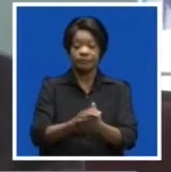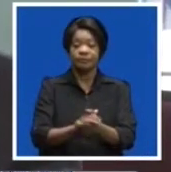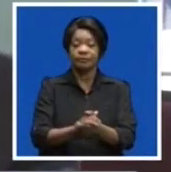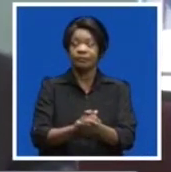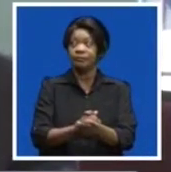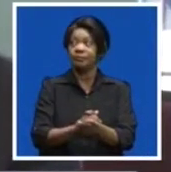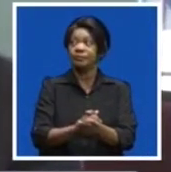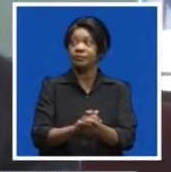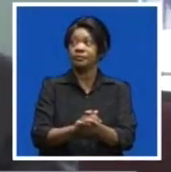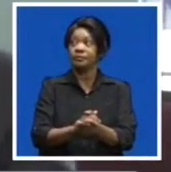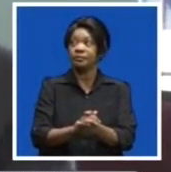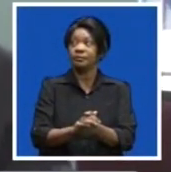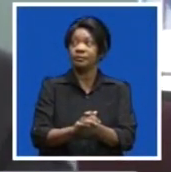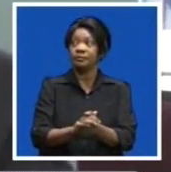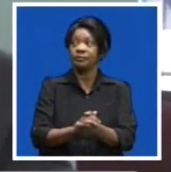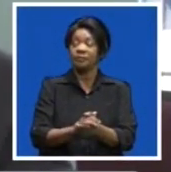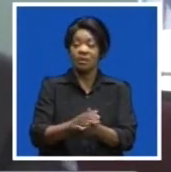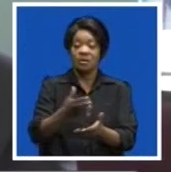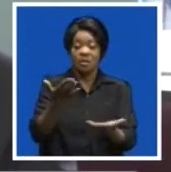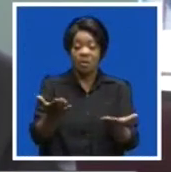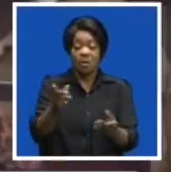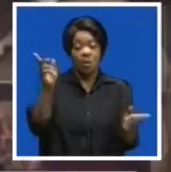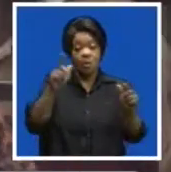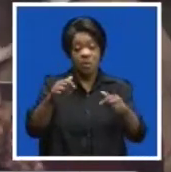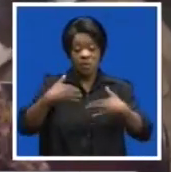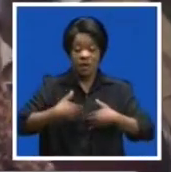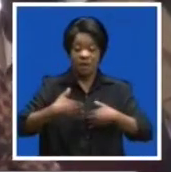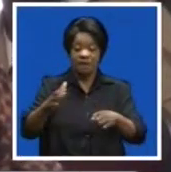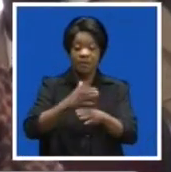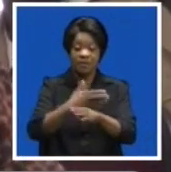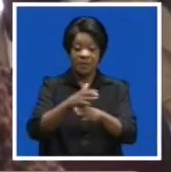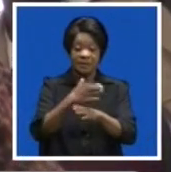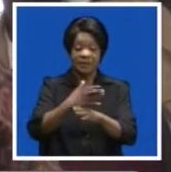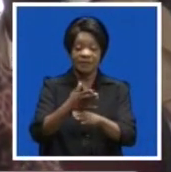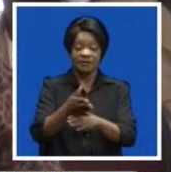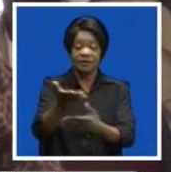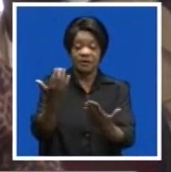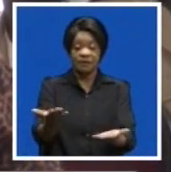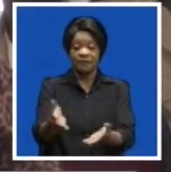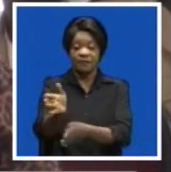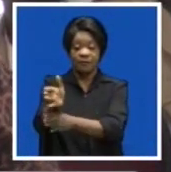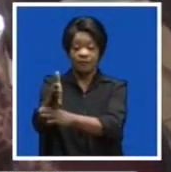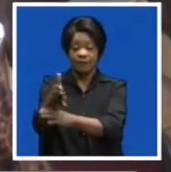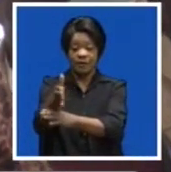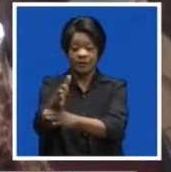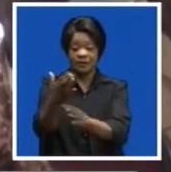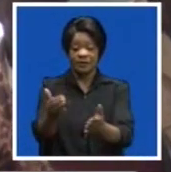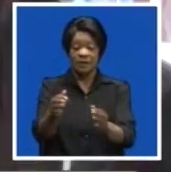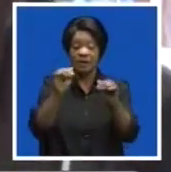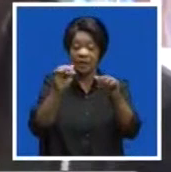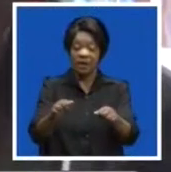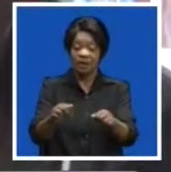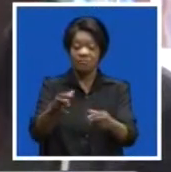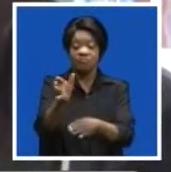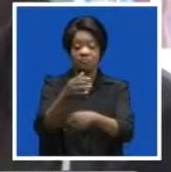elotikas dimbi ilinga kula bwangu mu makwebo. These are concerns from the custodians of natural resources